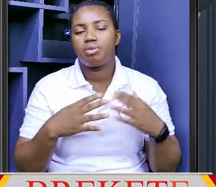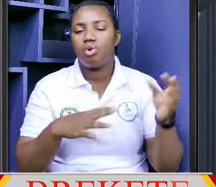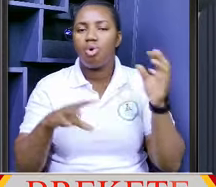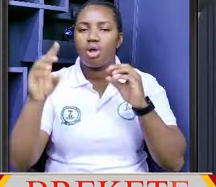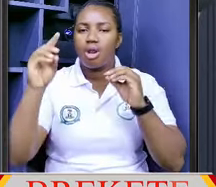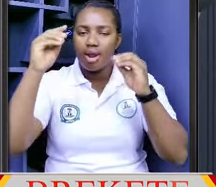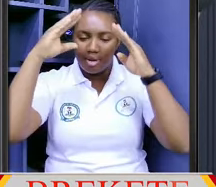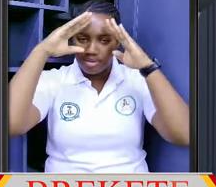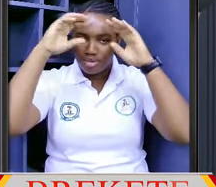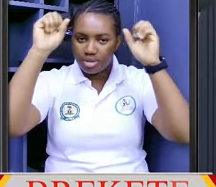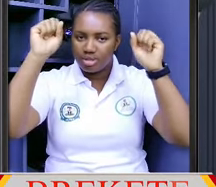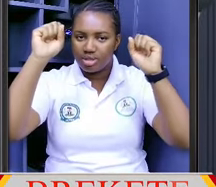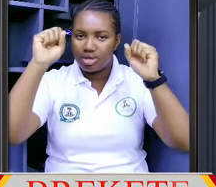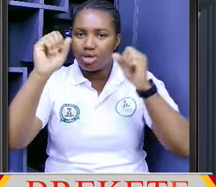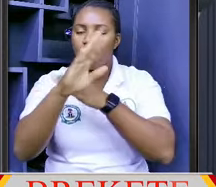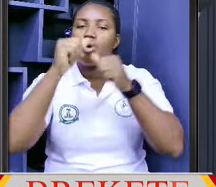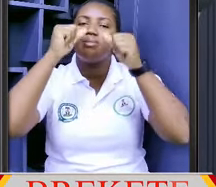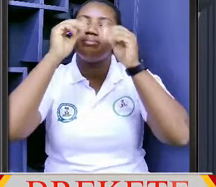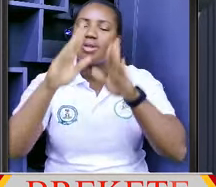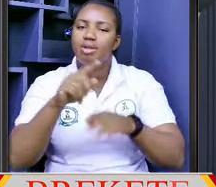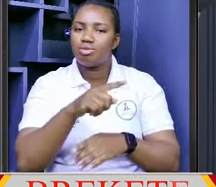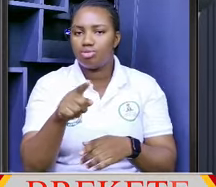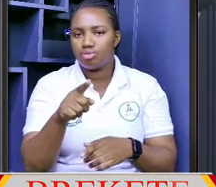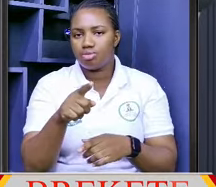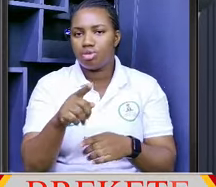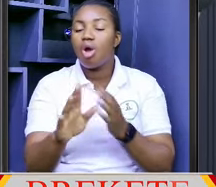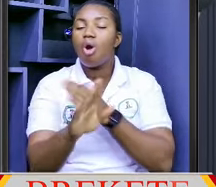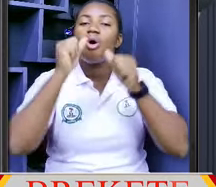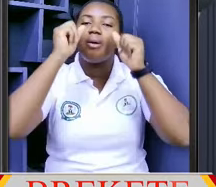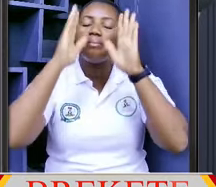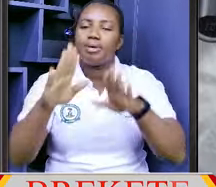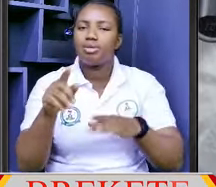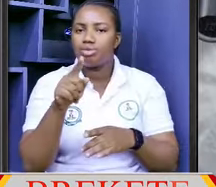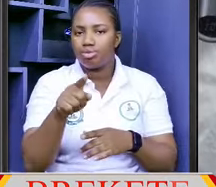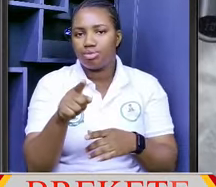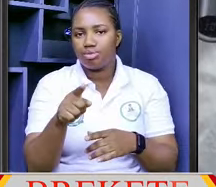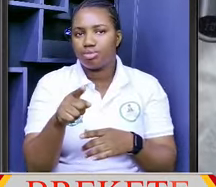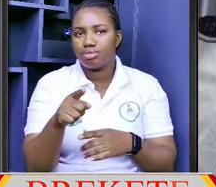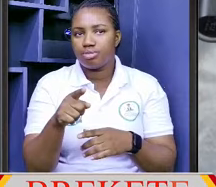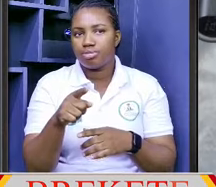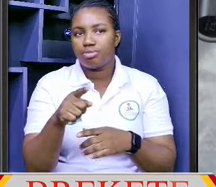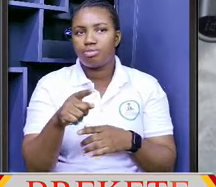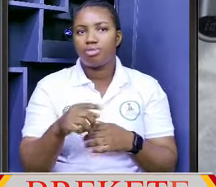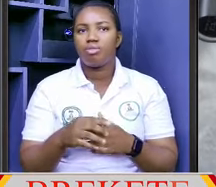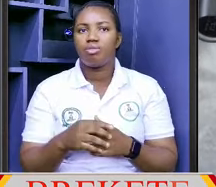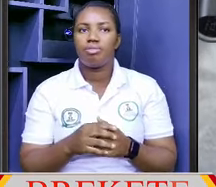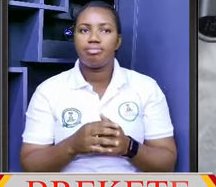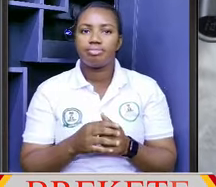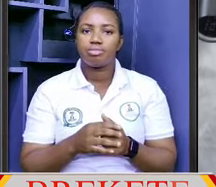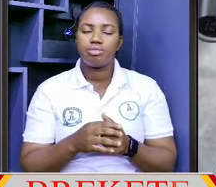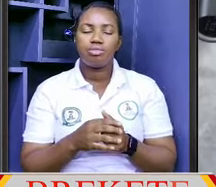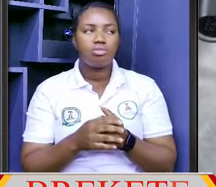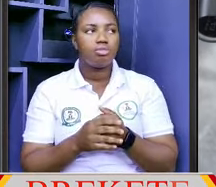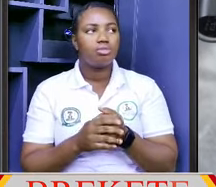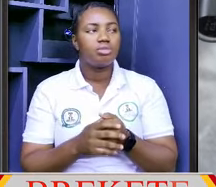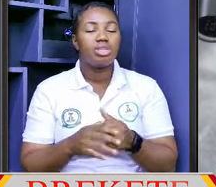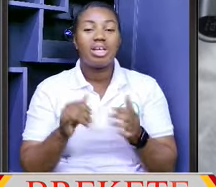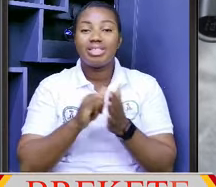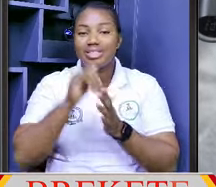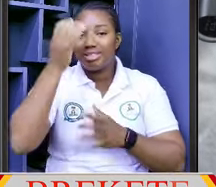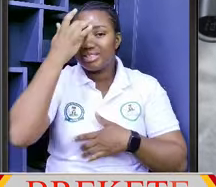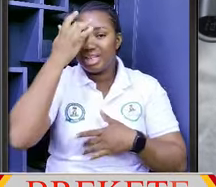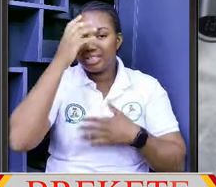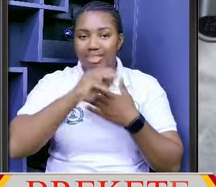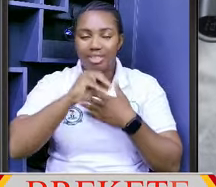president. God bless you. Amen, sir. God bless you. Amen, and you too, sir. Yeah. You go. That sickness